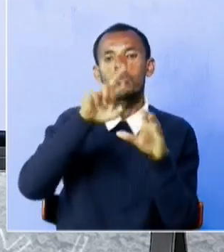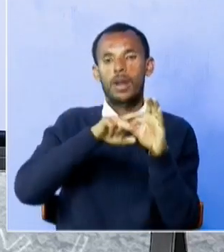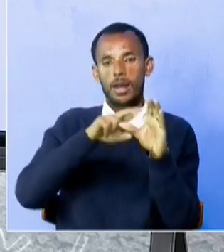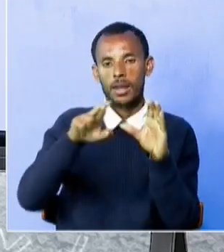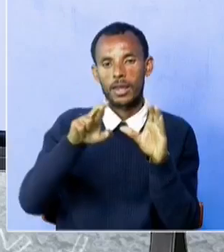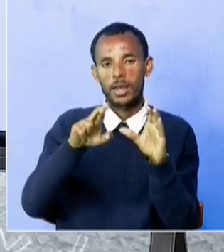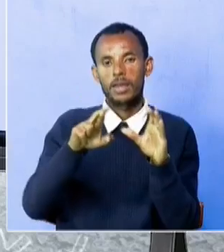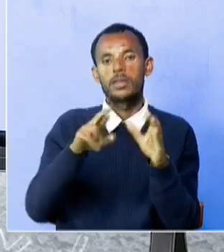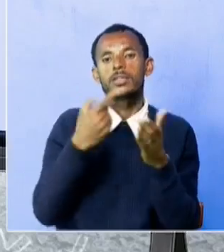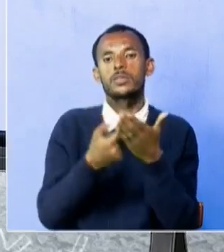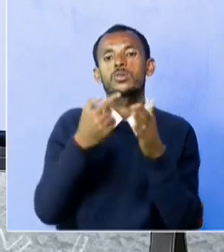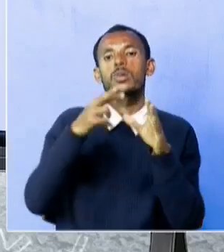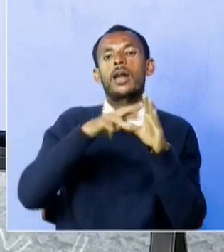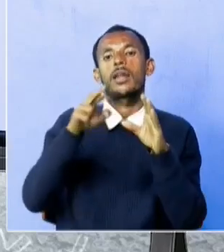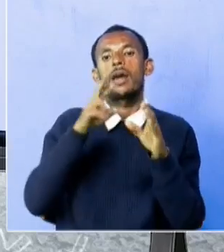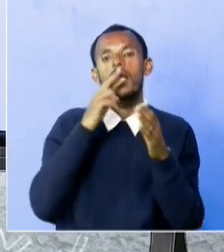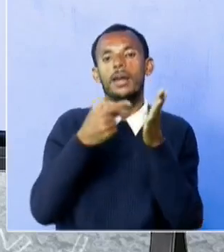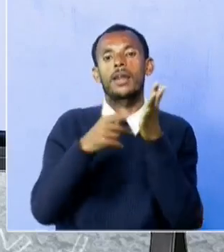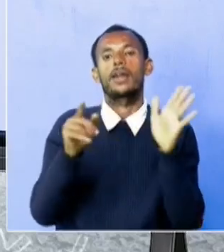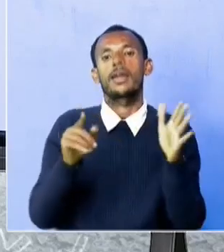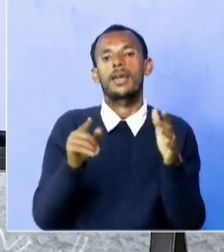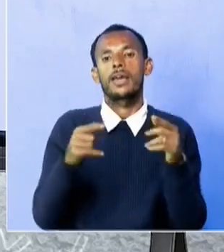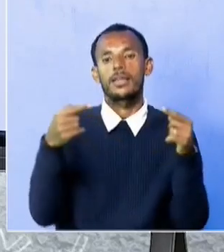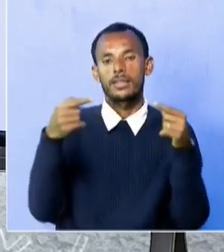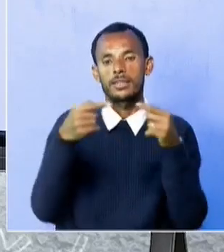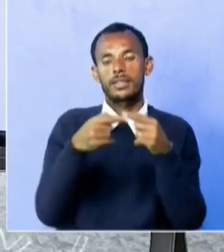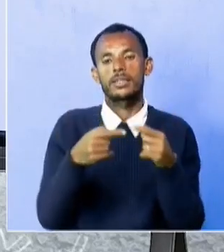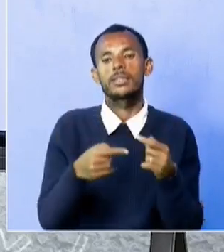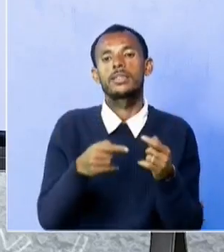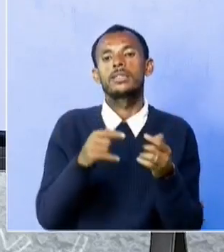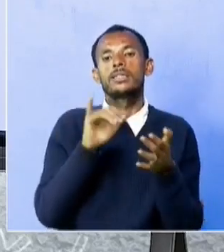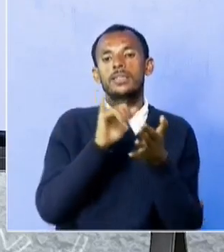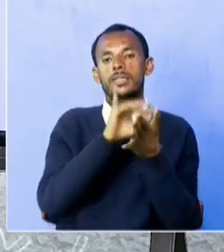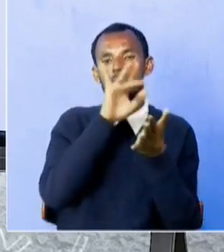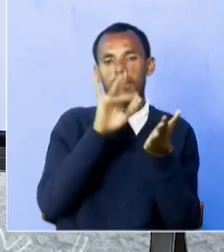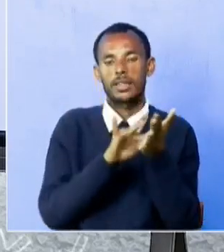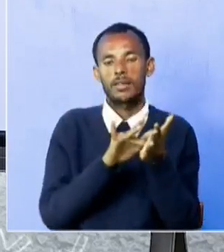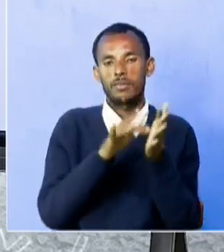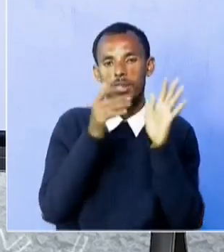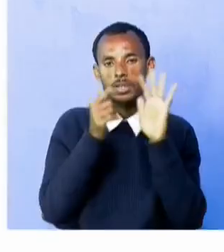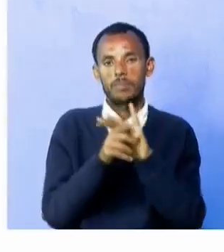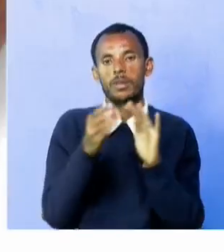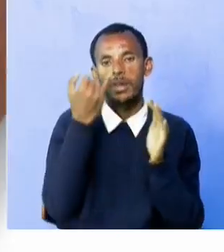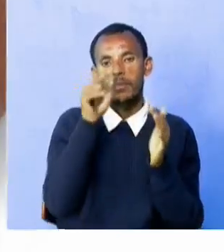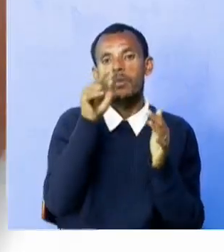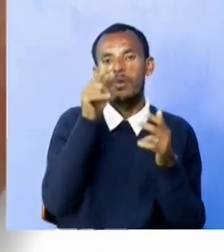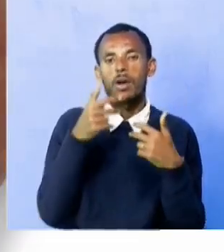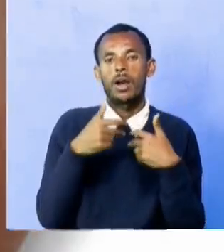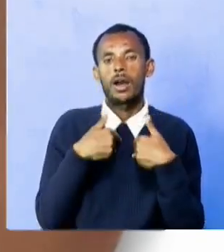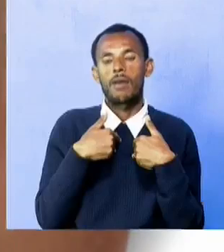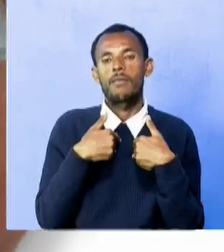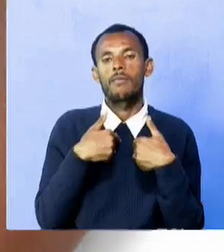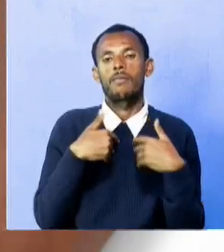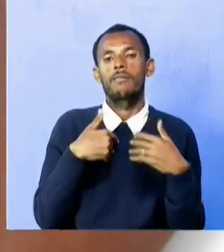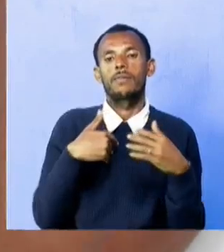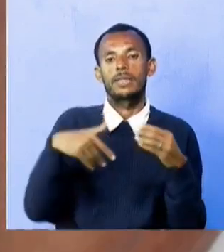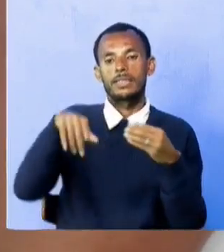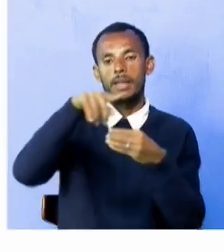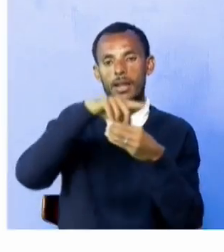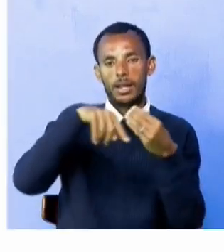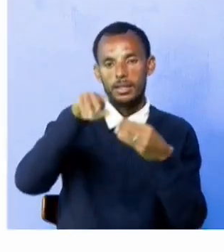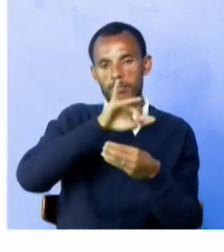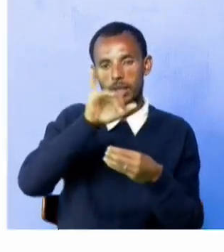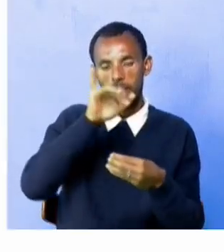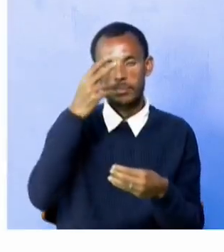where those radii are clearly intersected at their center, okay? For example, if you have a certain circle like this,